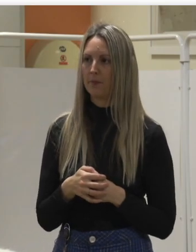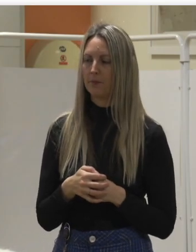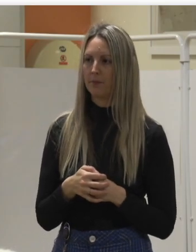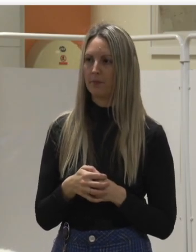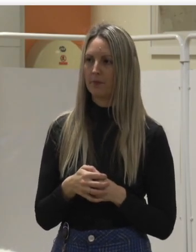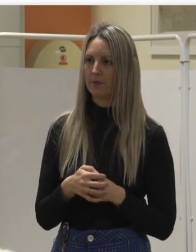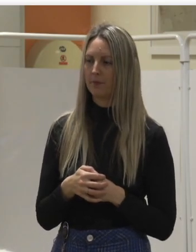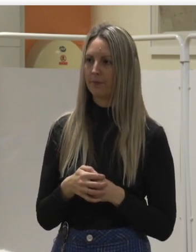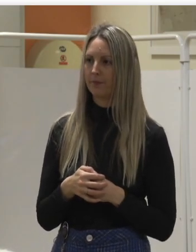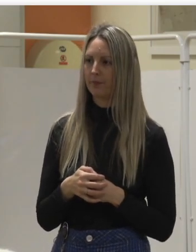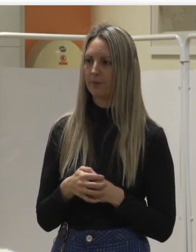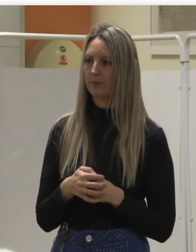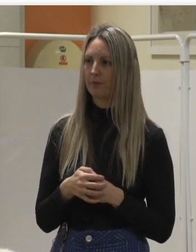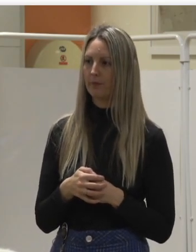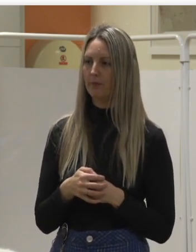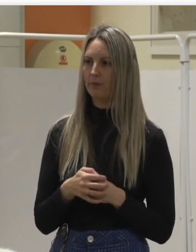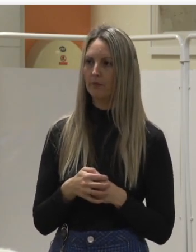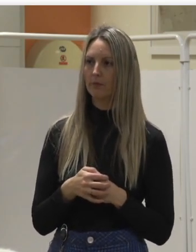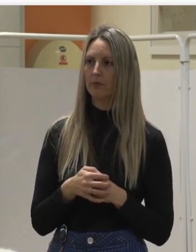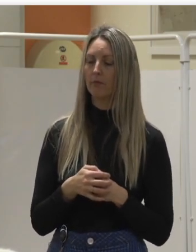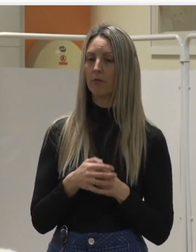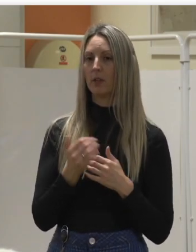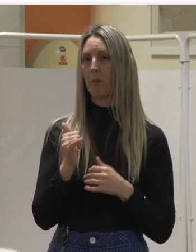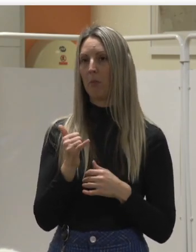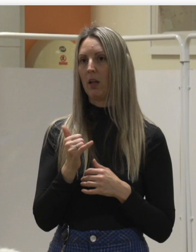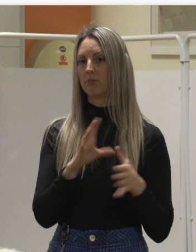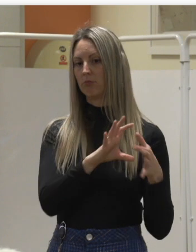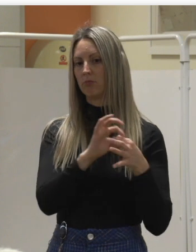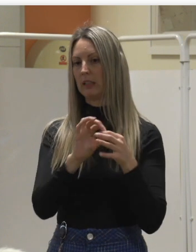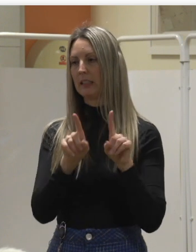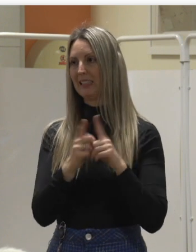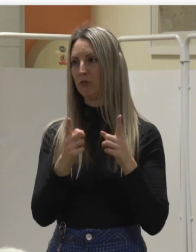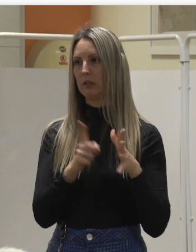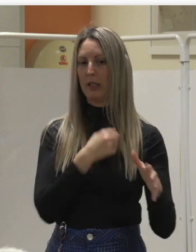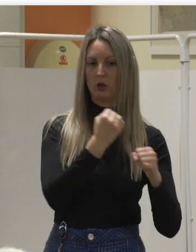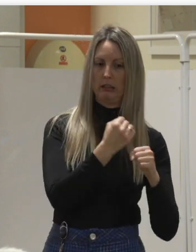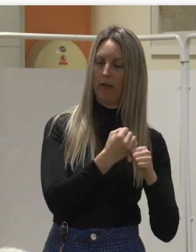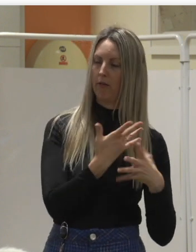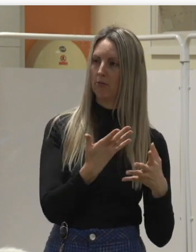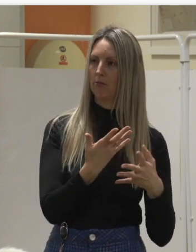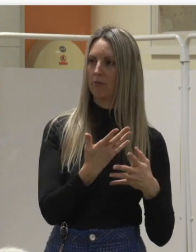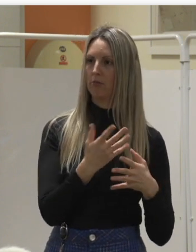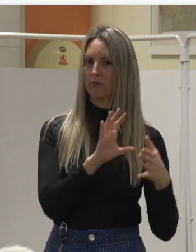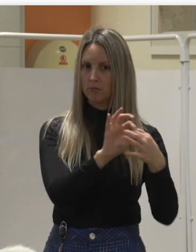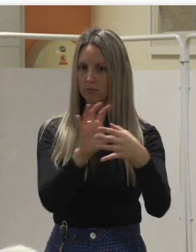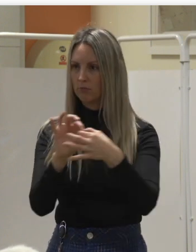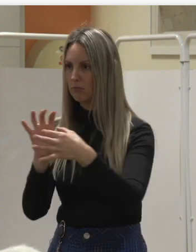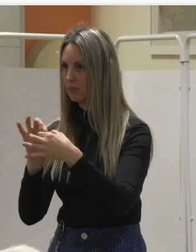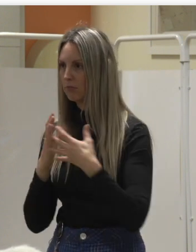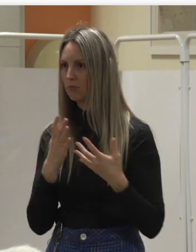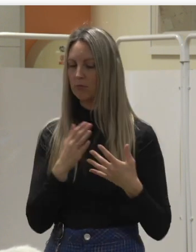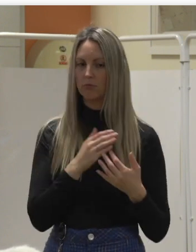may require involvement of various different agencies to help these people. You talk about the physical